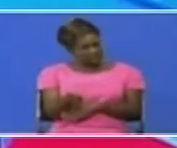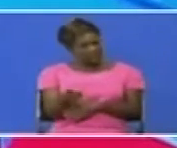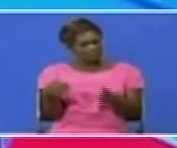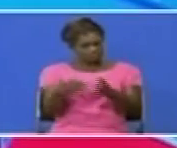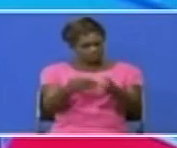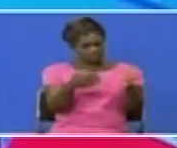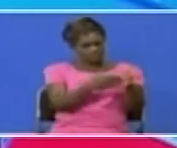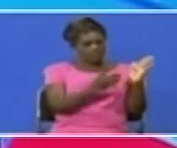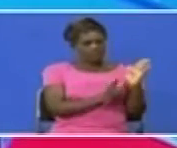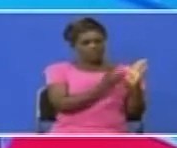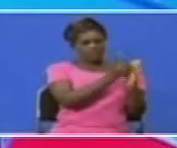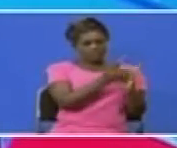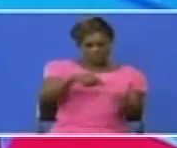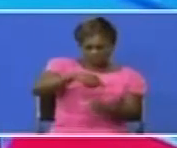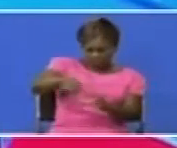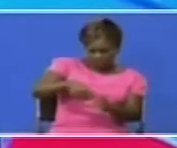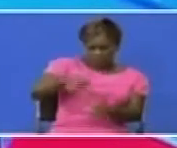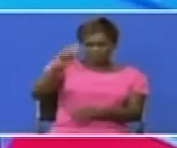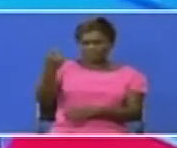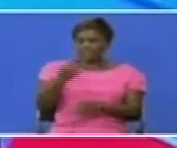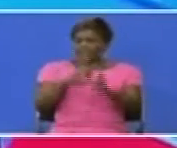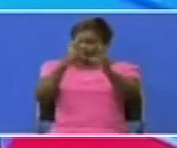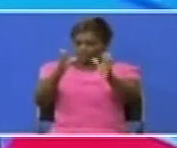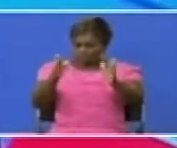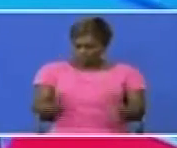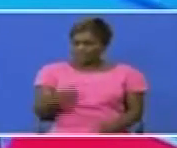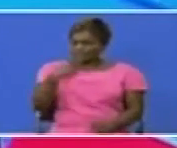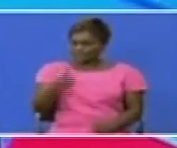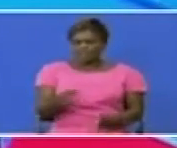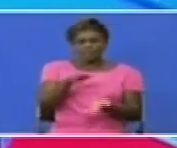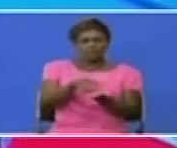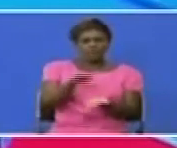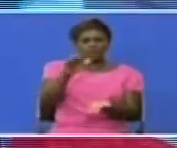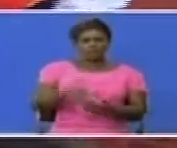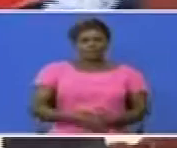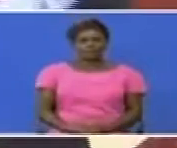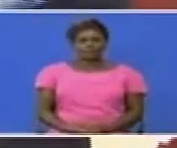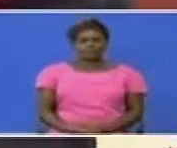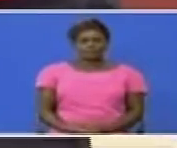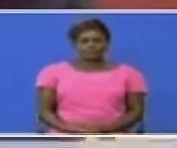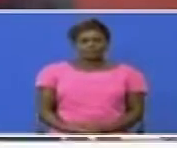barrier to the development of mining in Kenya. John Juma tells us more.